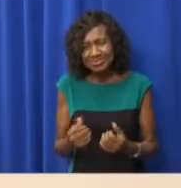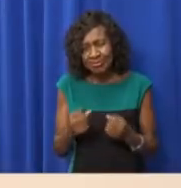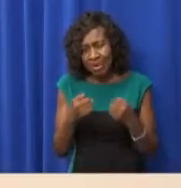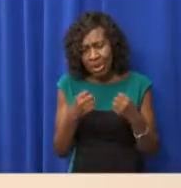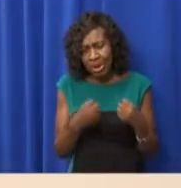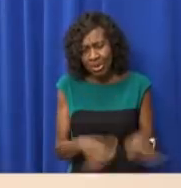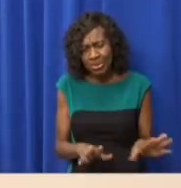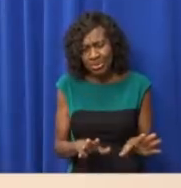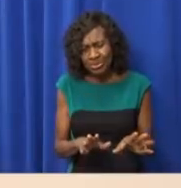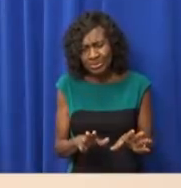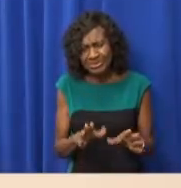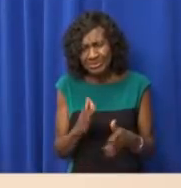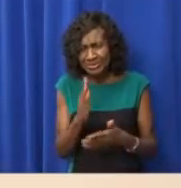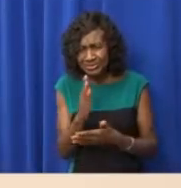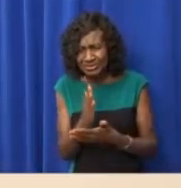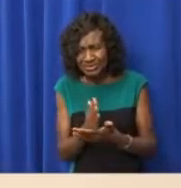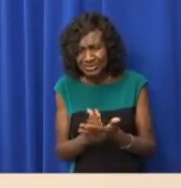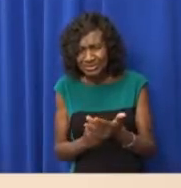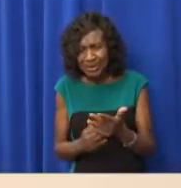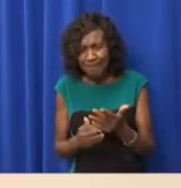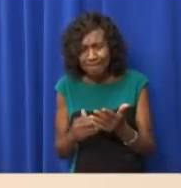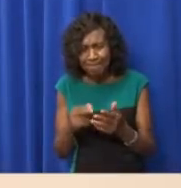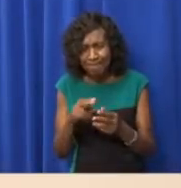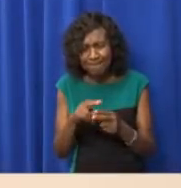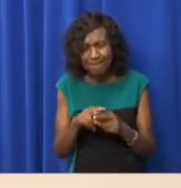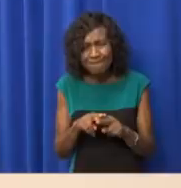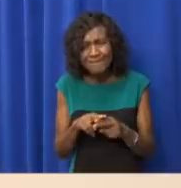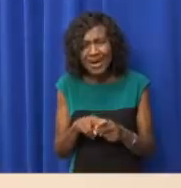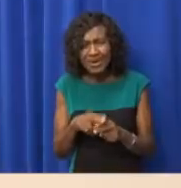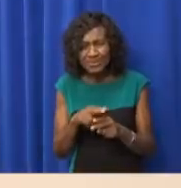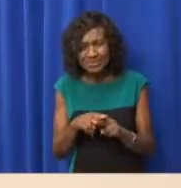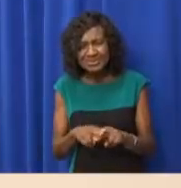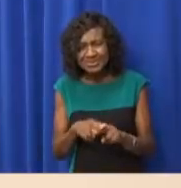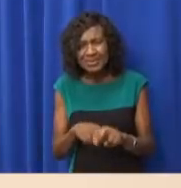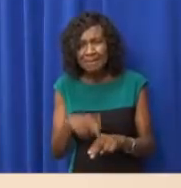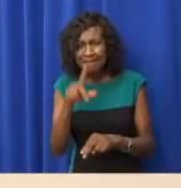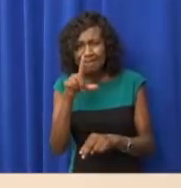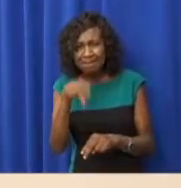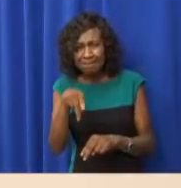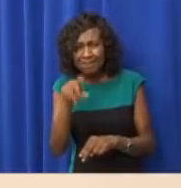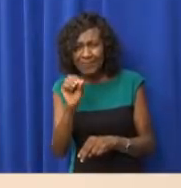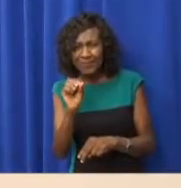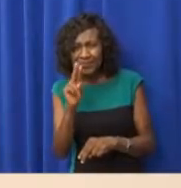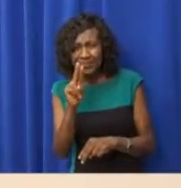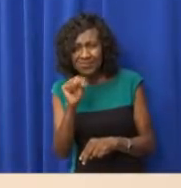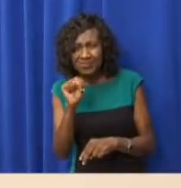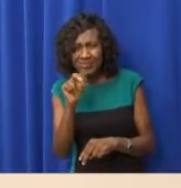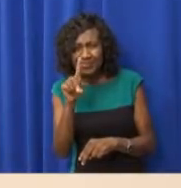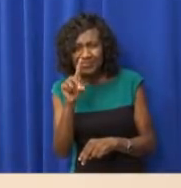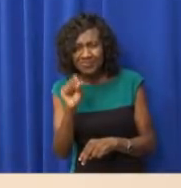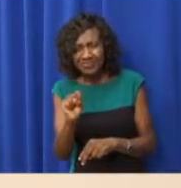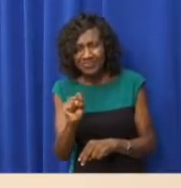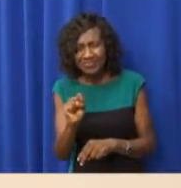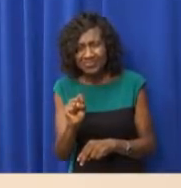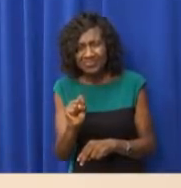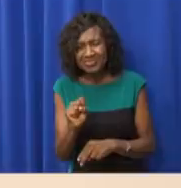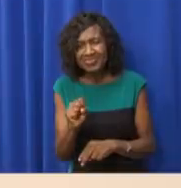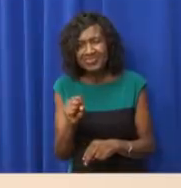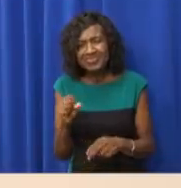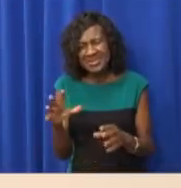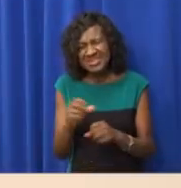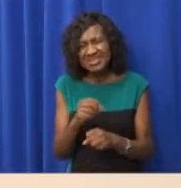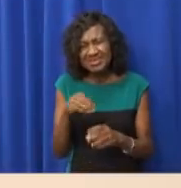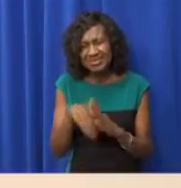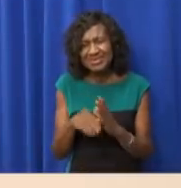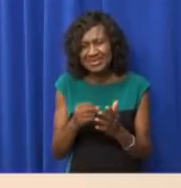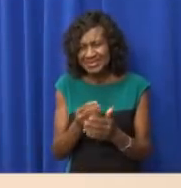which had crept on over the course of the last few years. So I try to do that